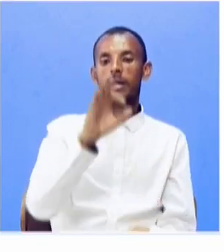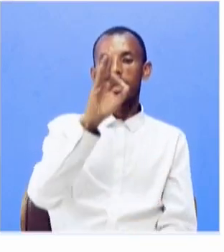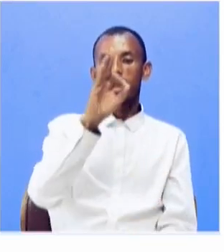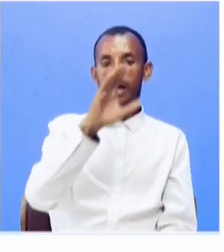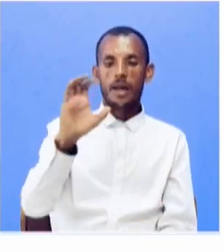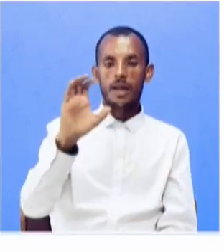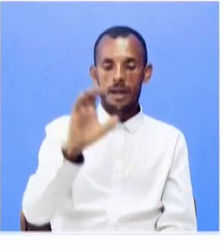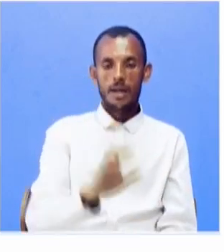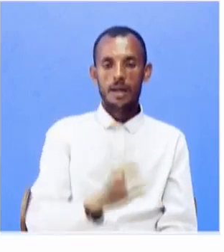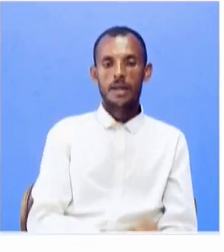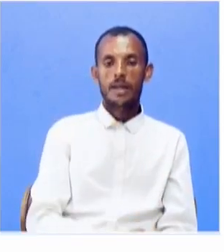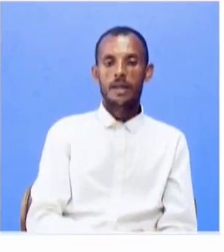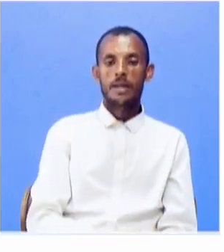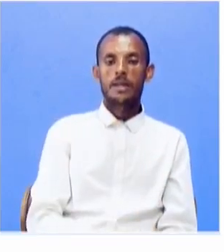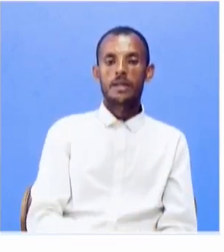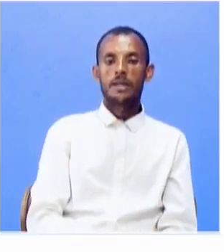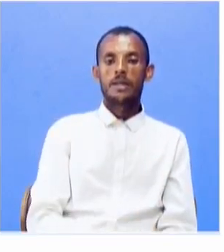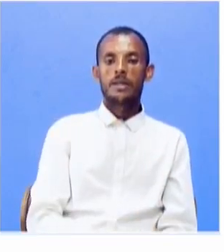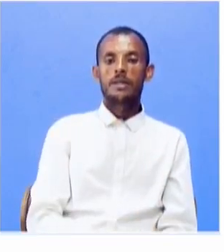10,900.